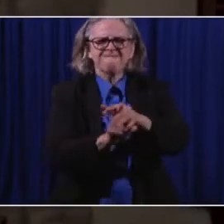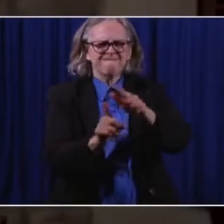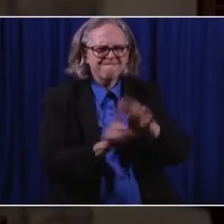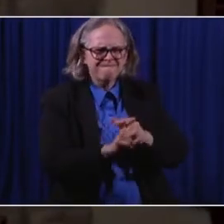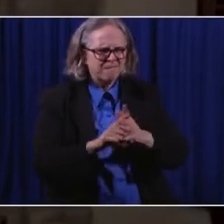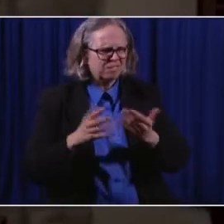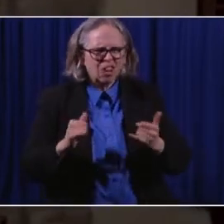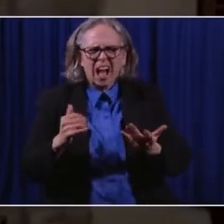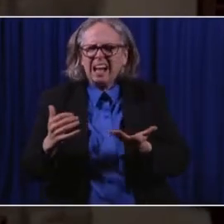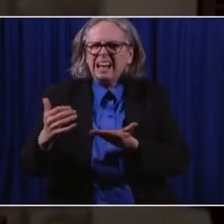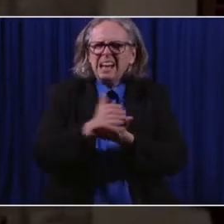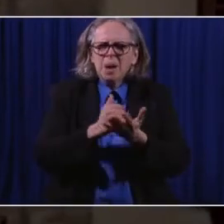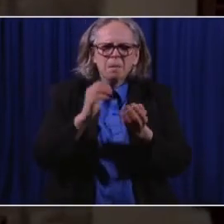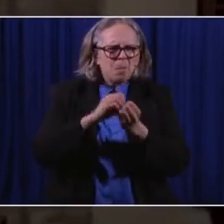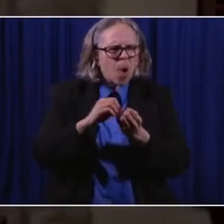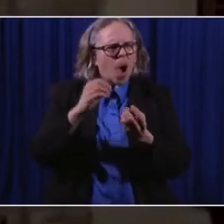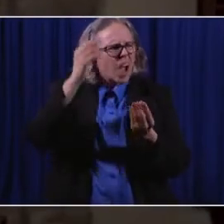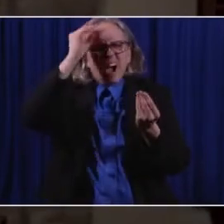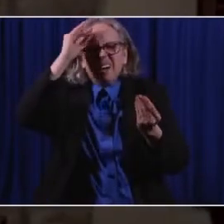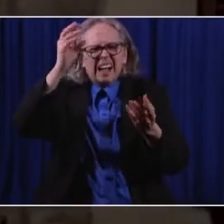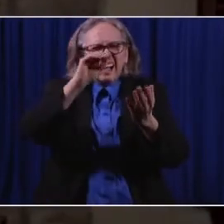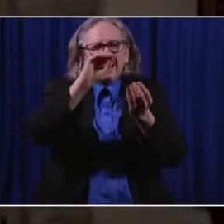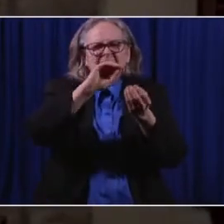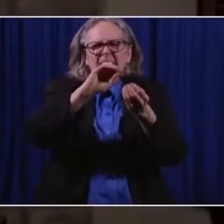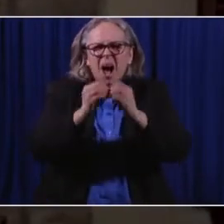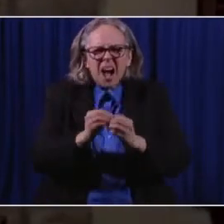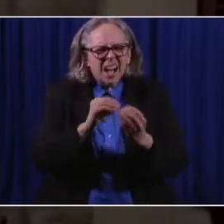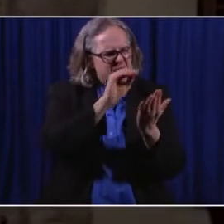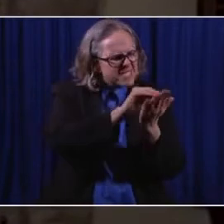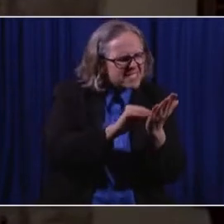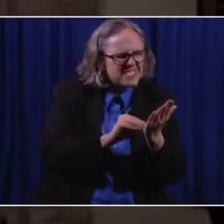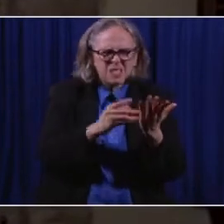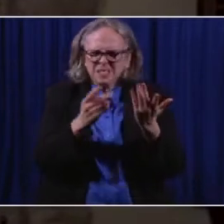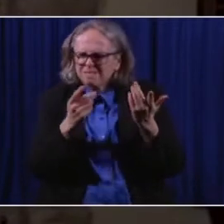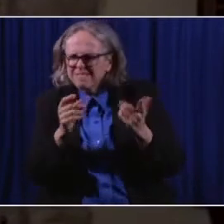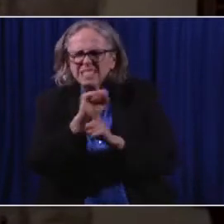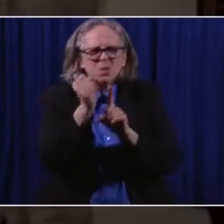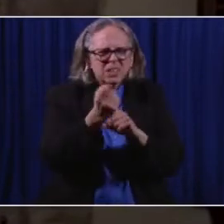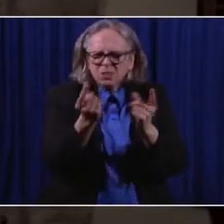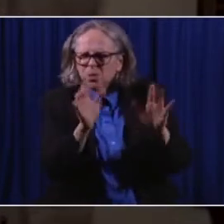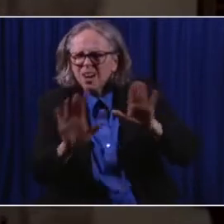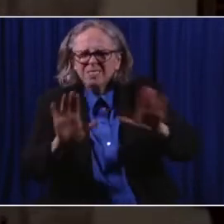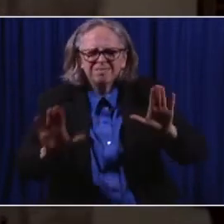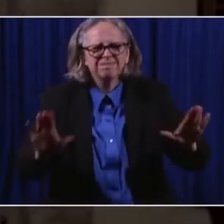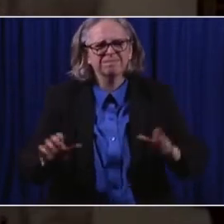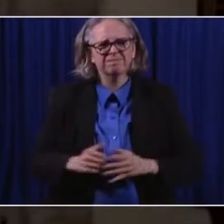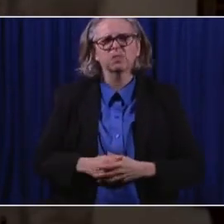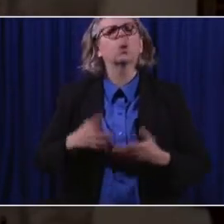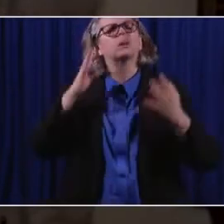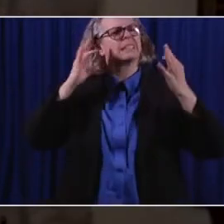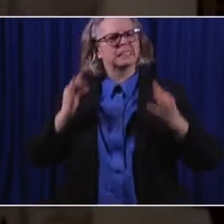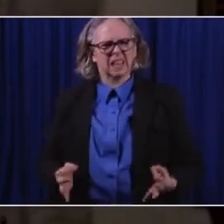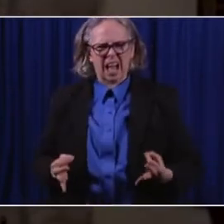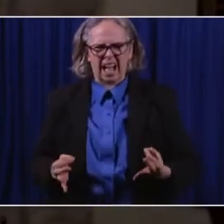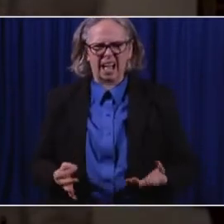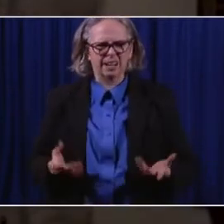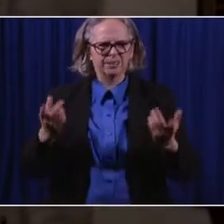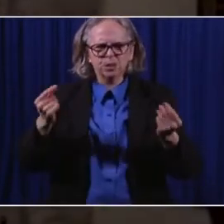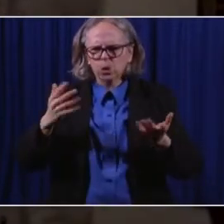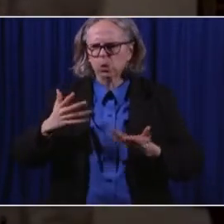decision. So earlier this year, we pledged to look at the rate of COVID transmissions in our classrooms. We asked